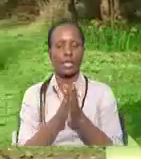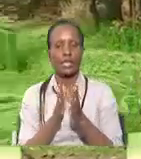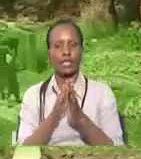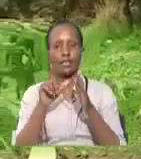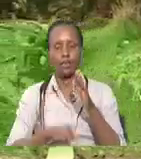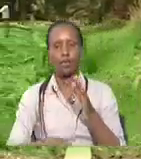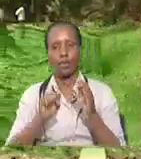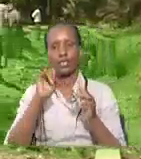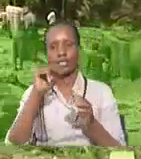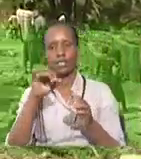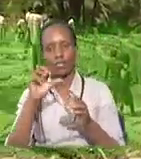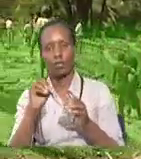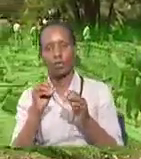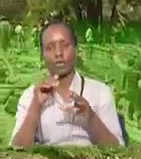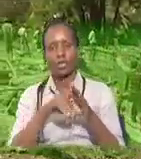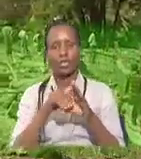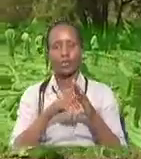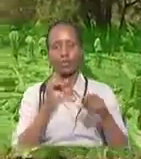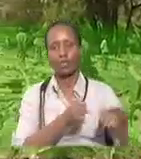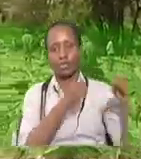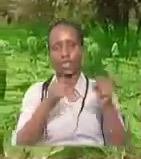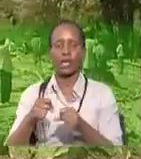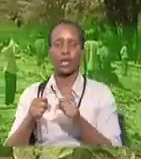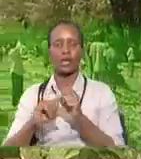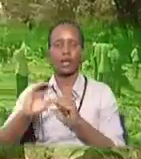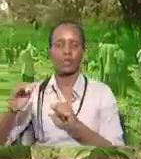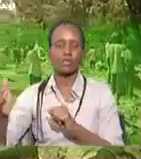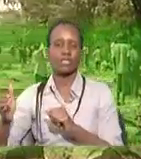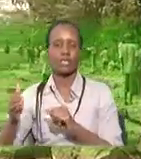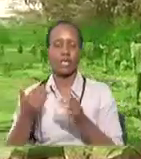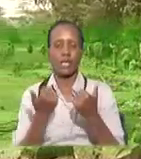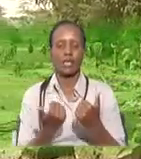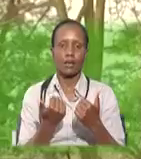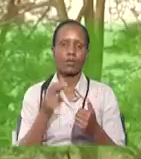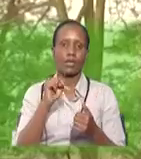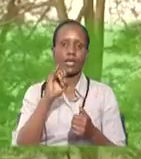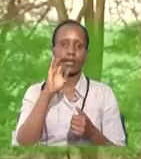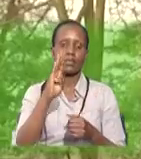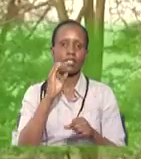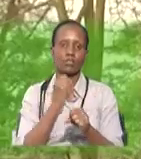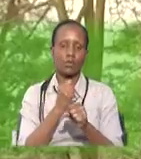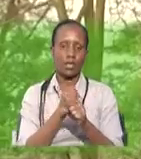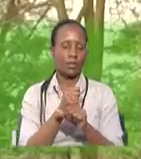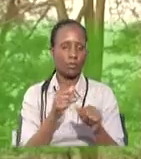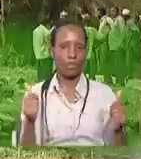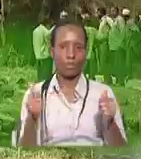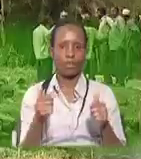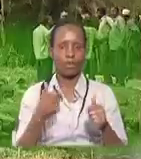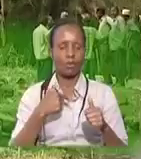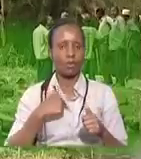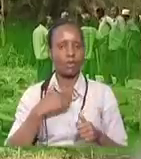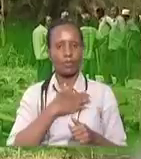Migori, and Lower Sio Project in Busia County. And now, currently, the National Irrigation Board is doing the work. We